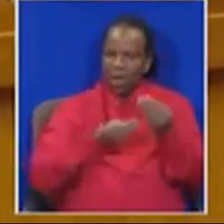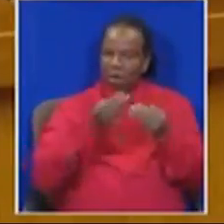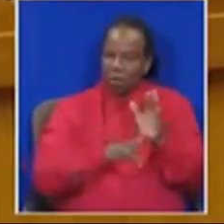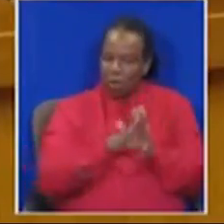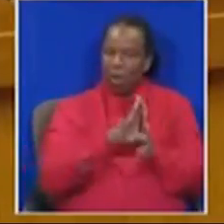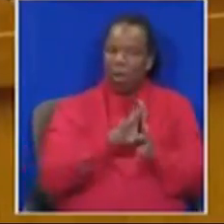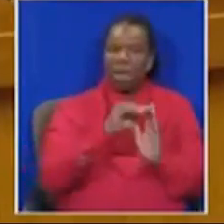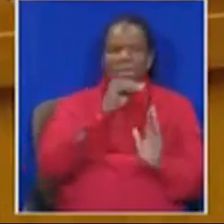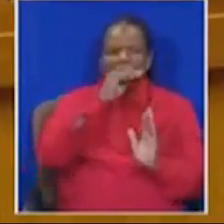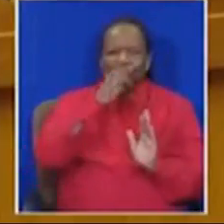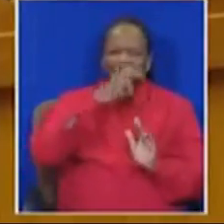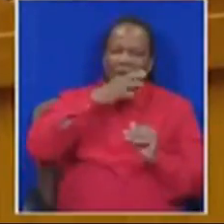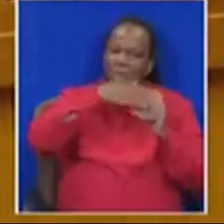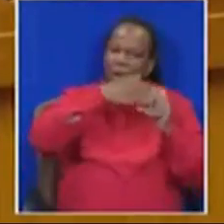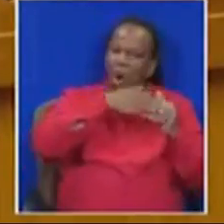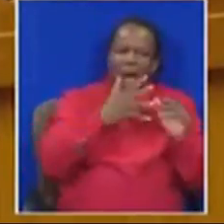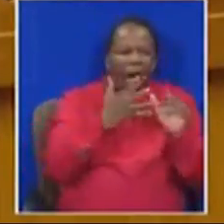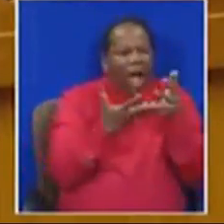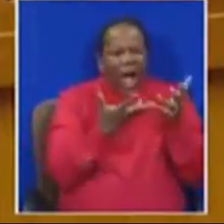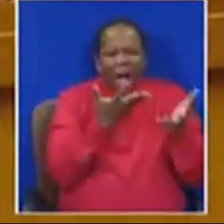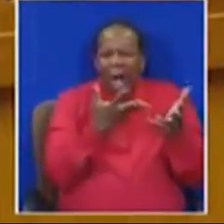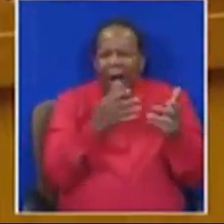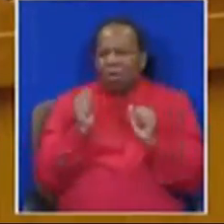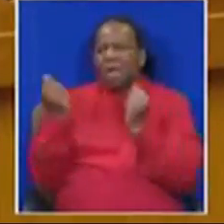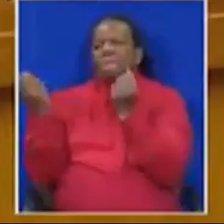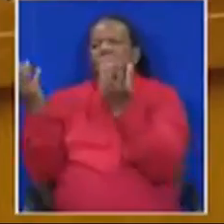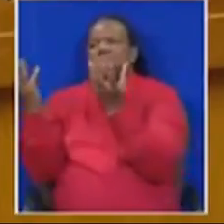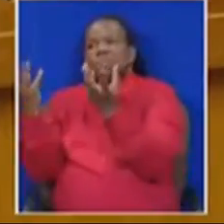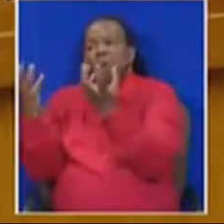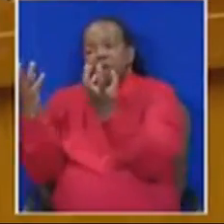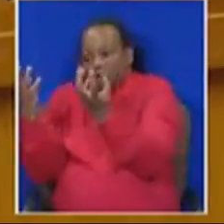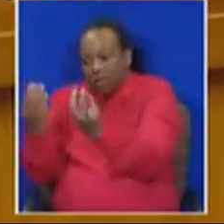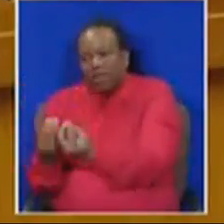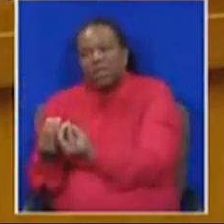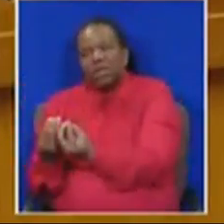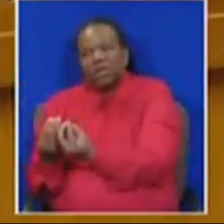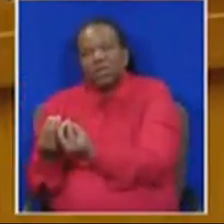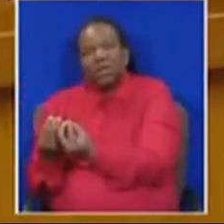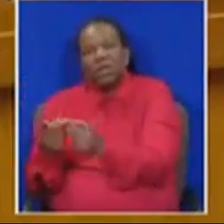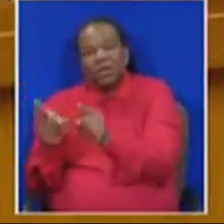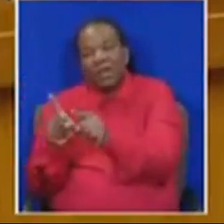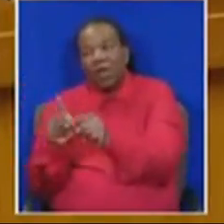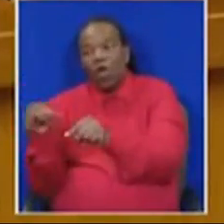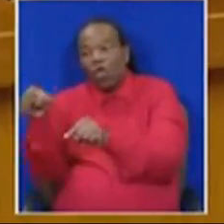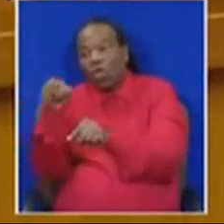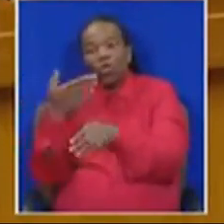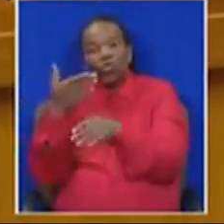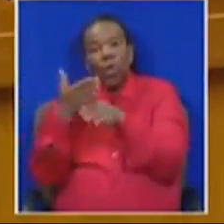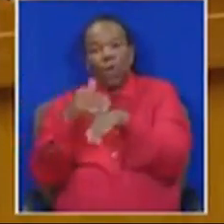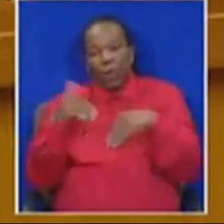additional measures to reduce poverty and meet the needs of the unemployed in our